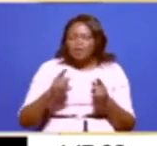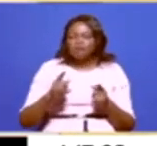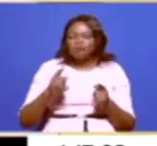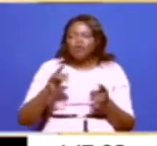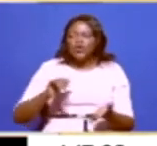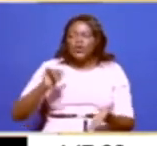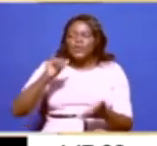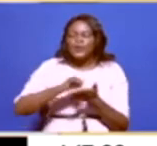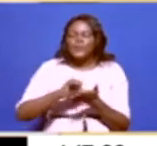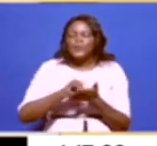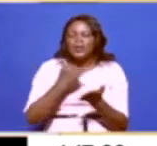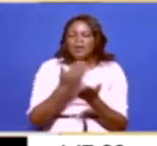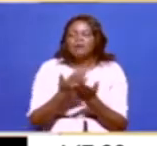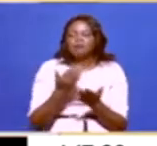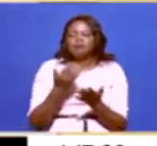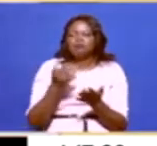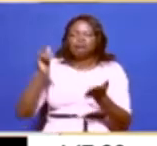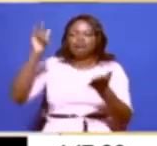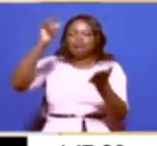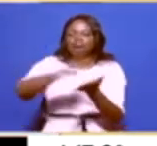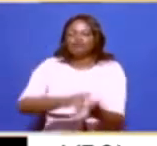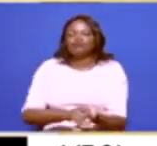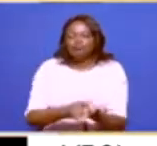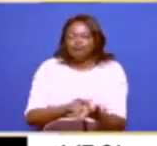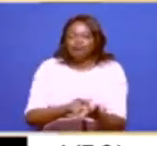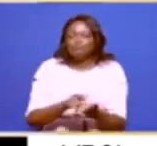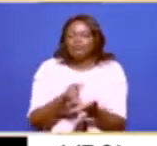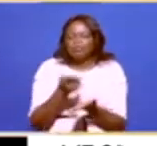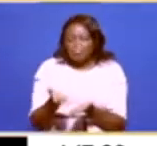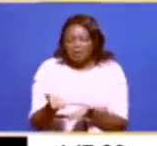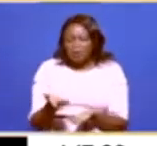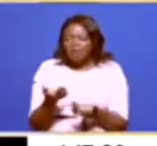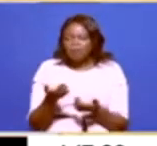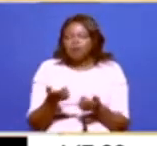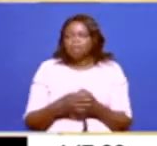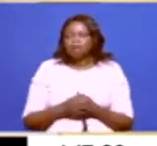land at the airport. Nancy Okware, Lunchtime News.